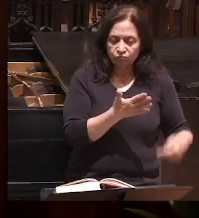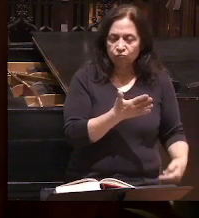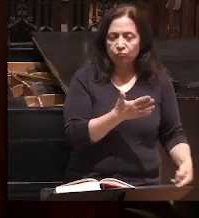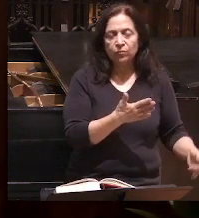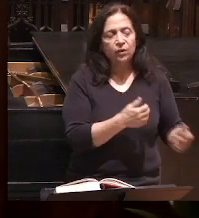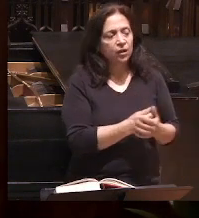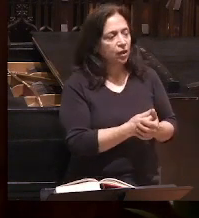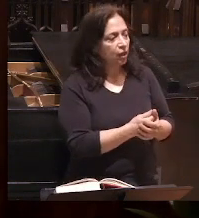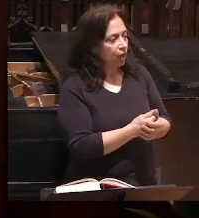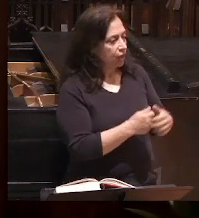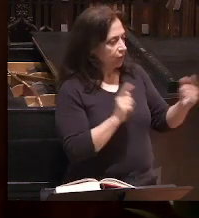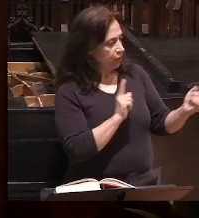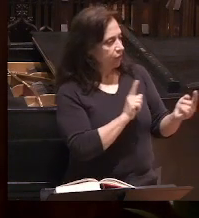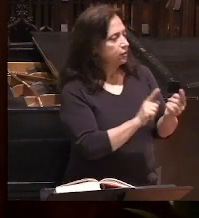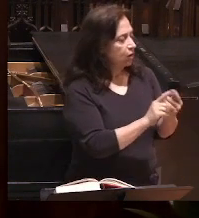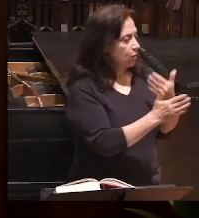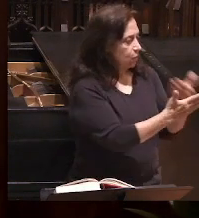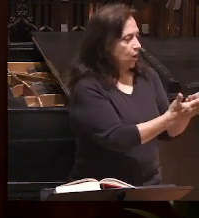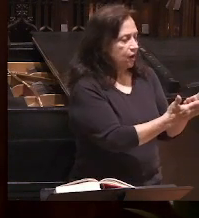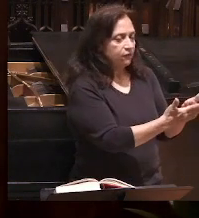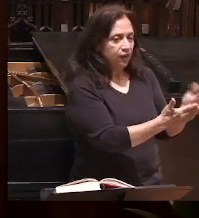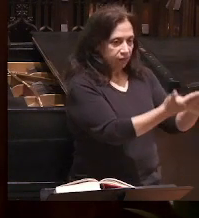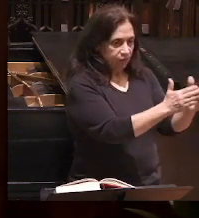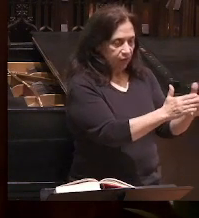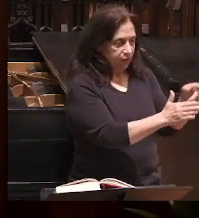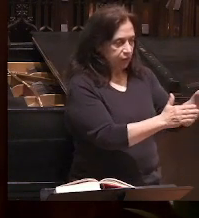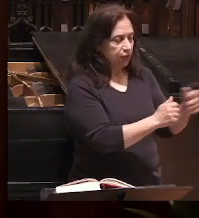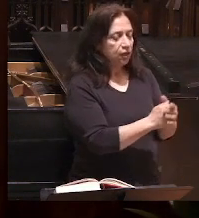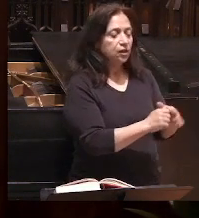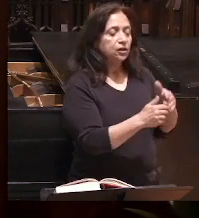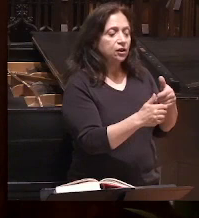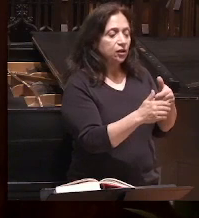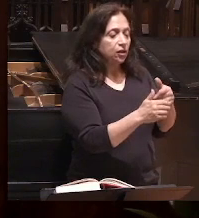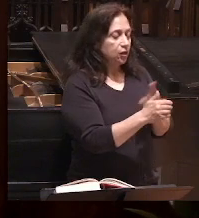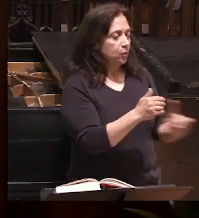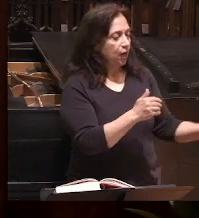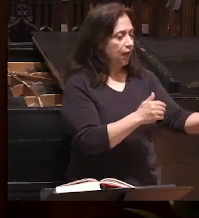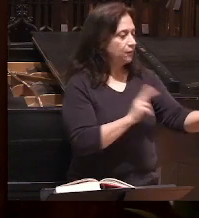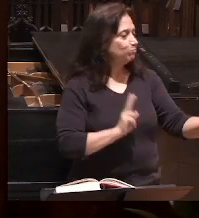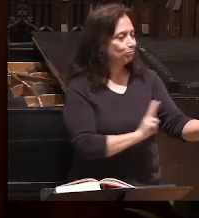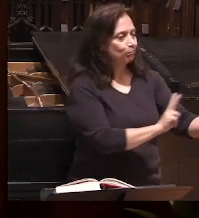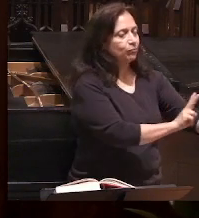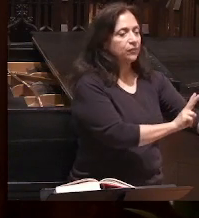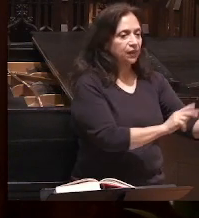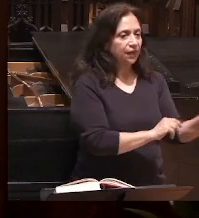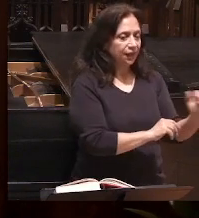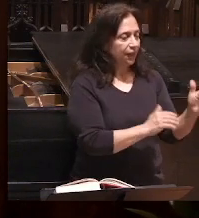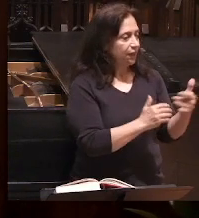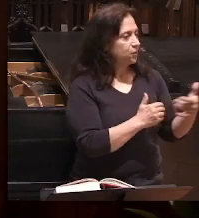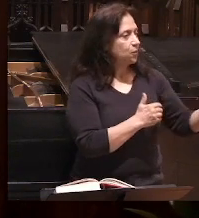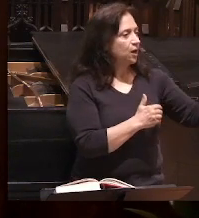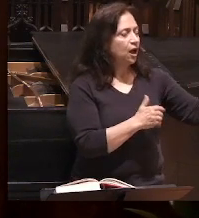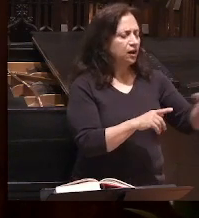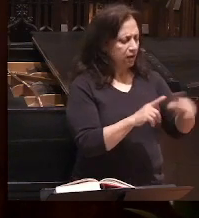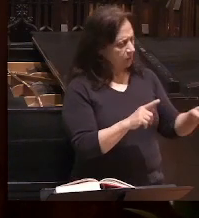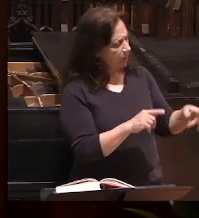Well, as they came near the village to which they were going, he walked ahead as if he were going on.